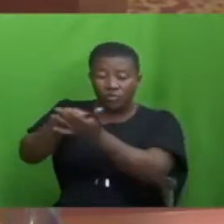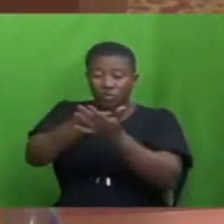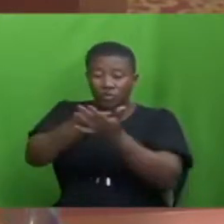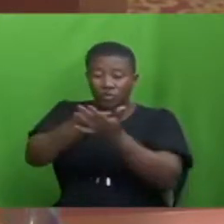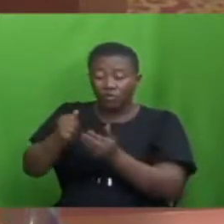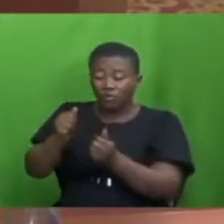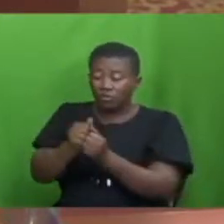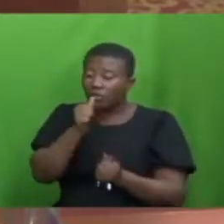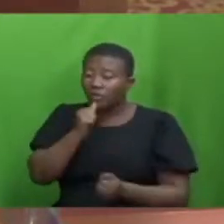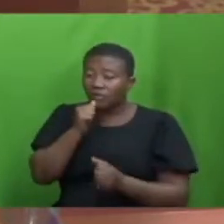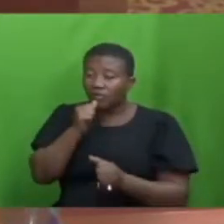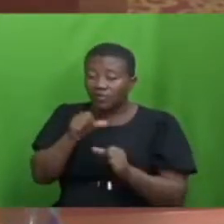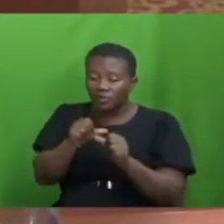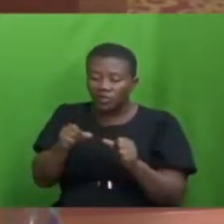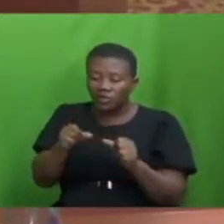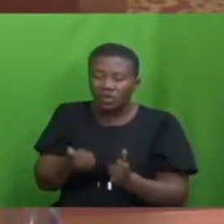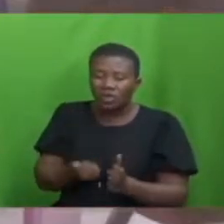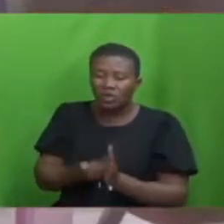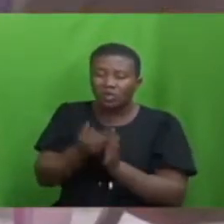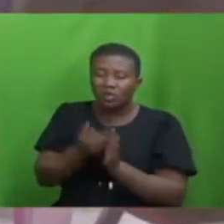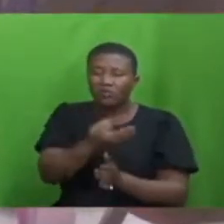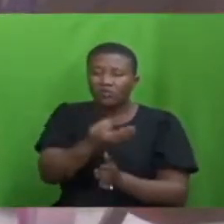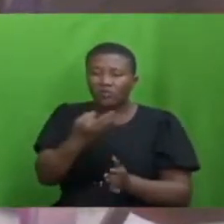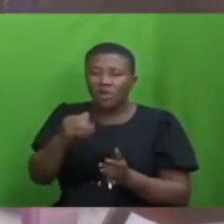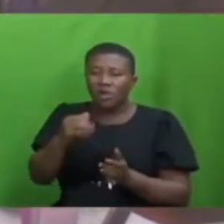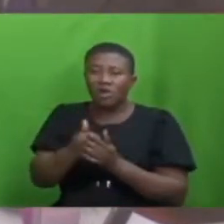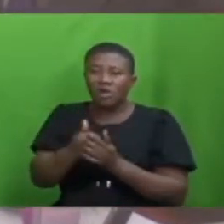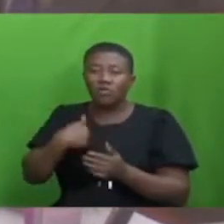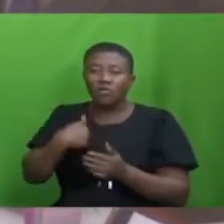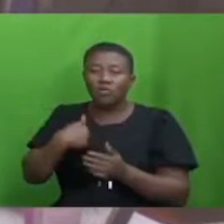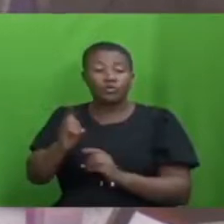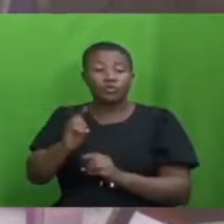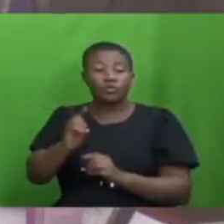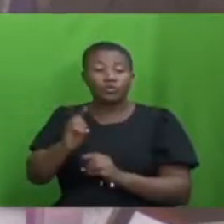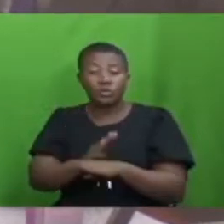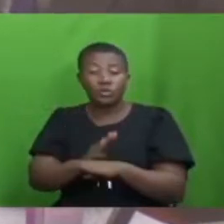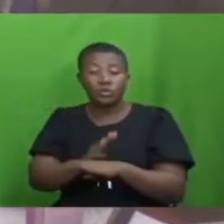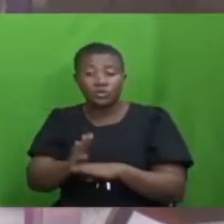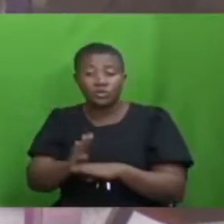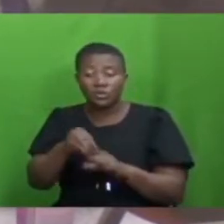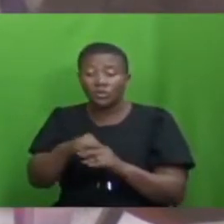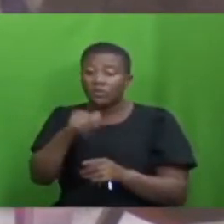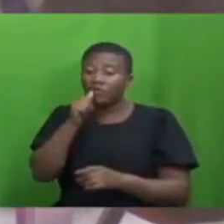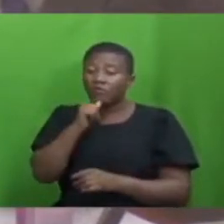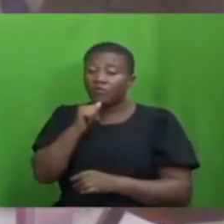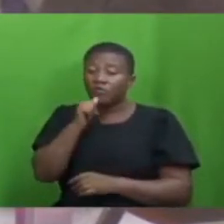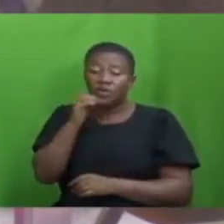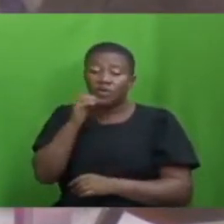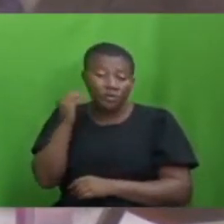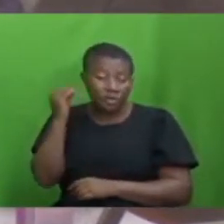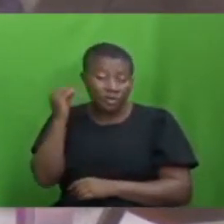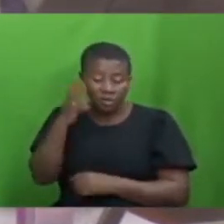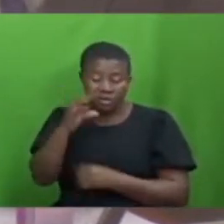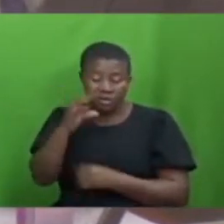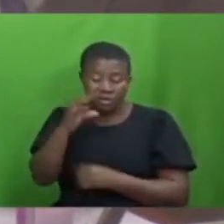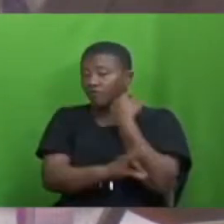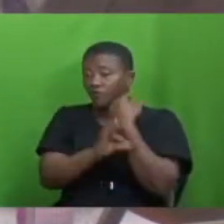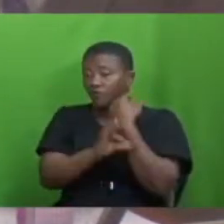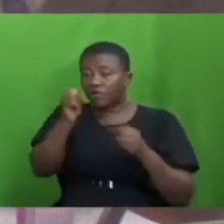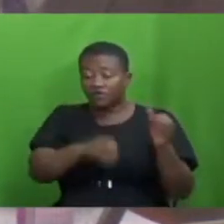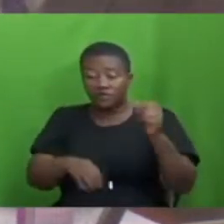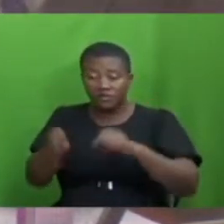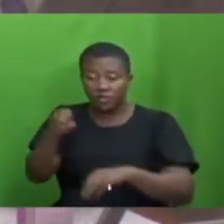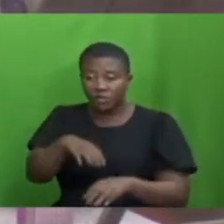will seek to facilitate the ease of doing business in order to crowd in private, domestic, and foreign investments.